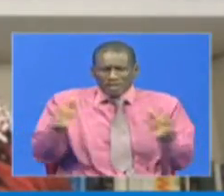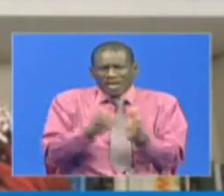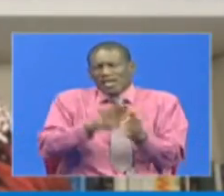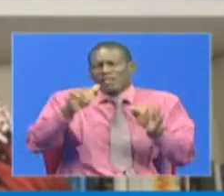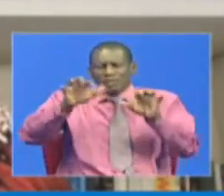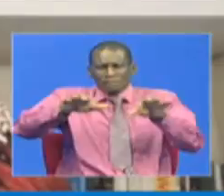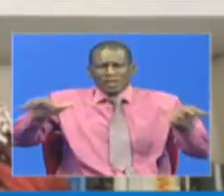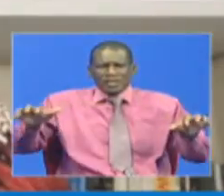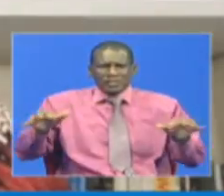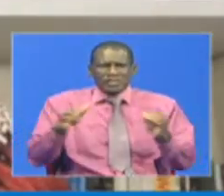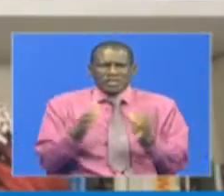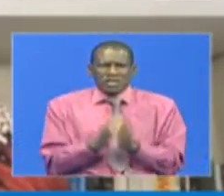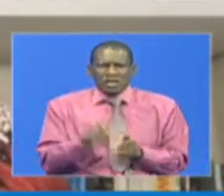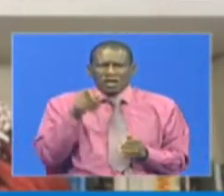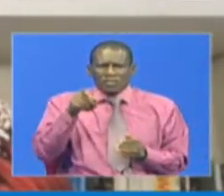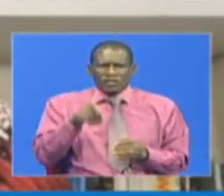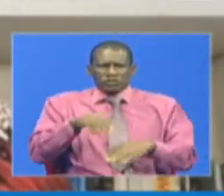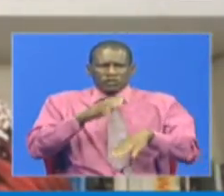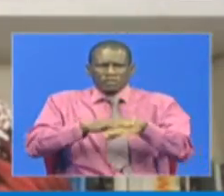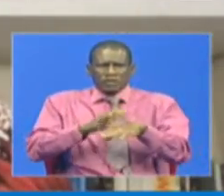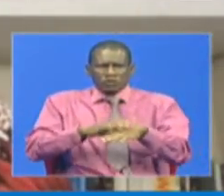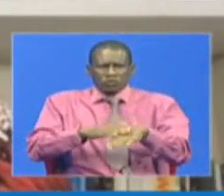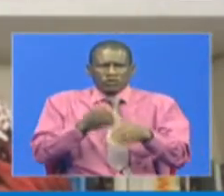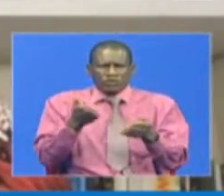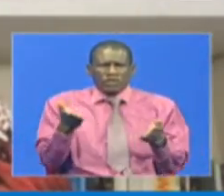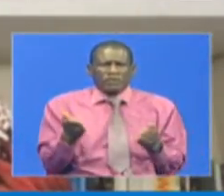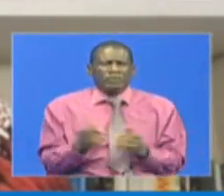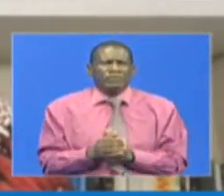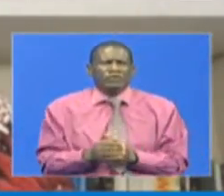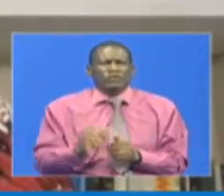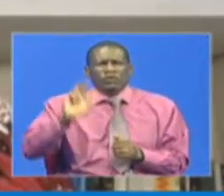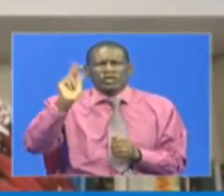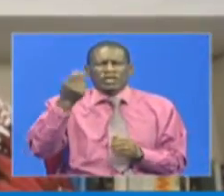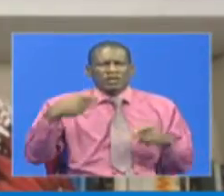markets. And it will be an exciting moment for Kenya.